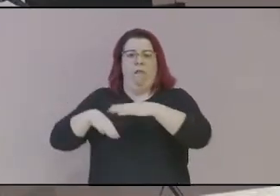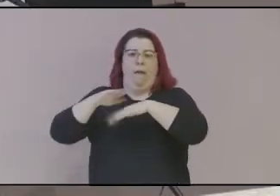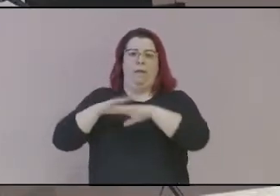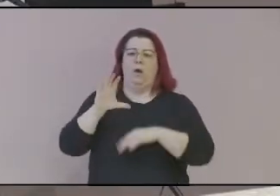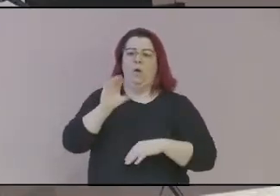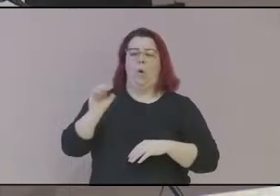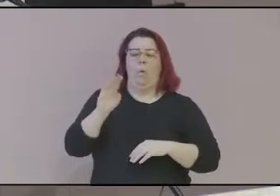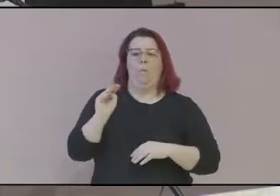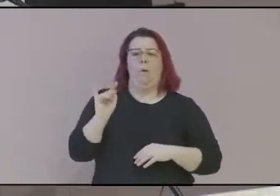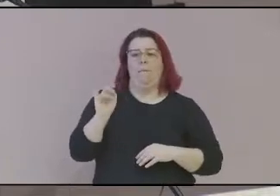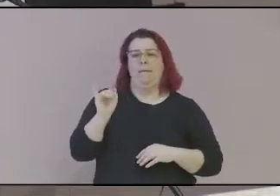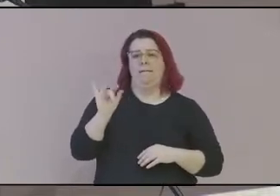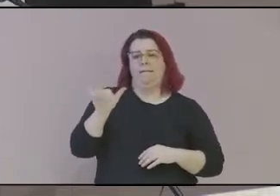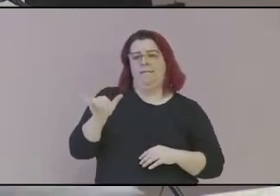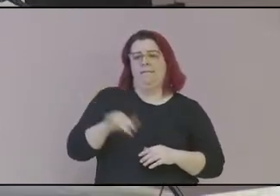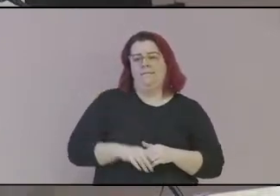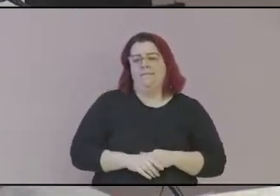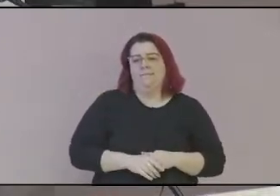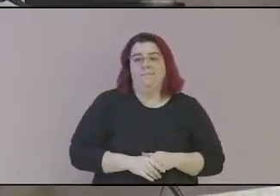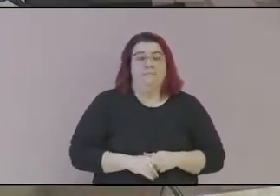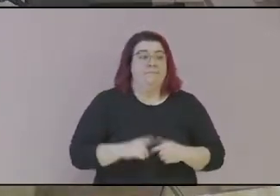So I'm going to close there,